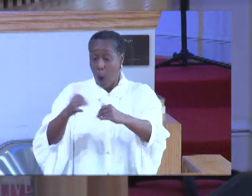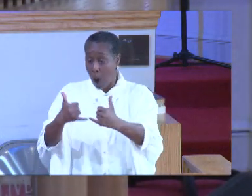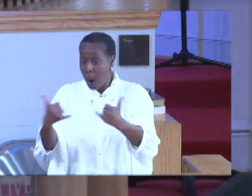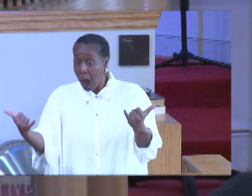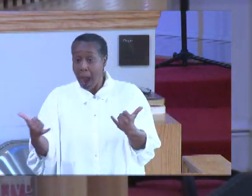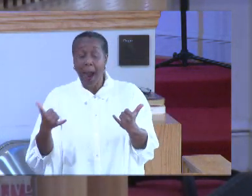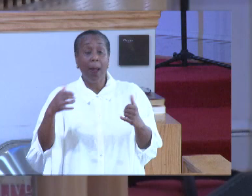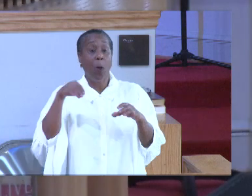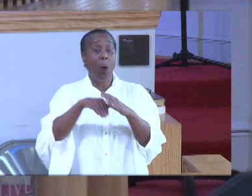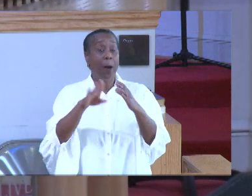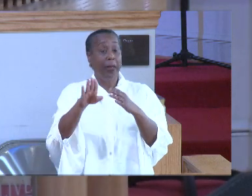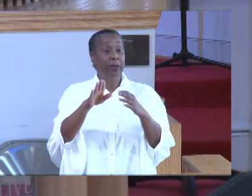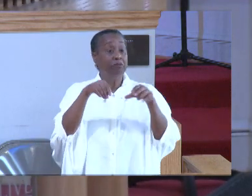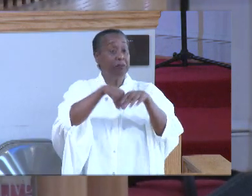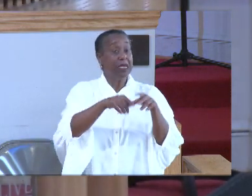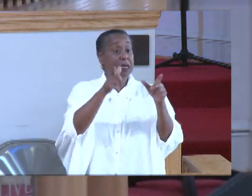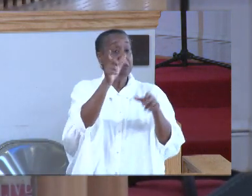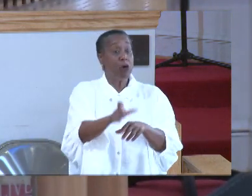person,